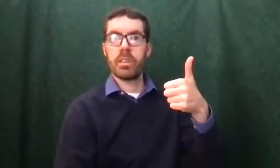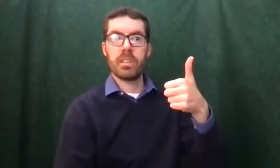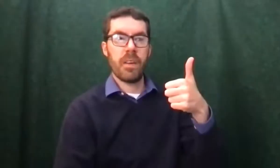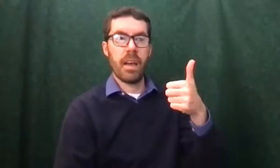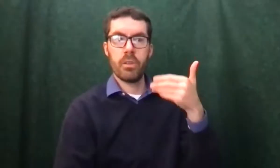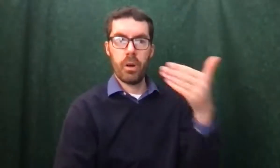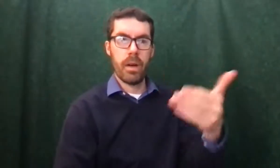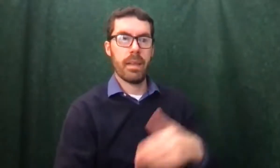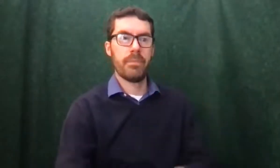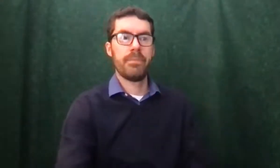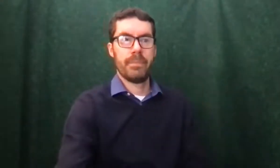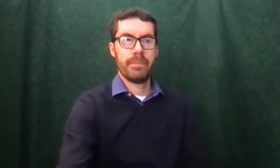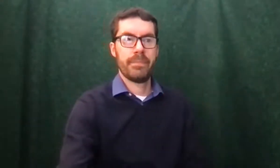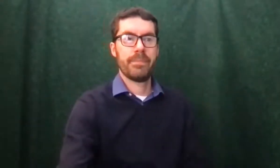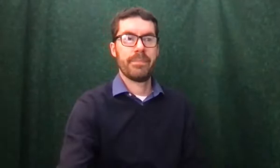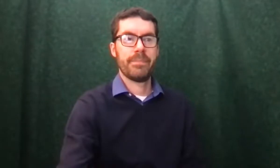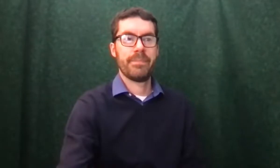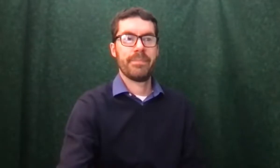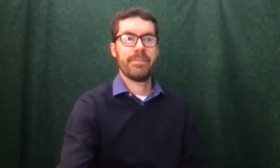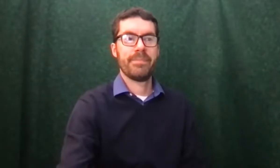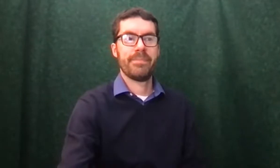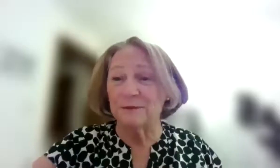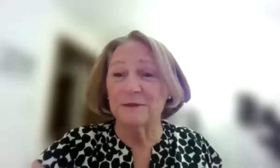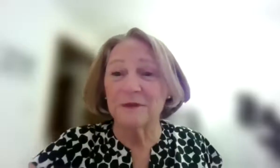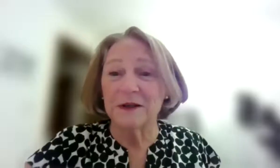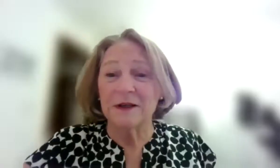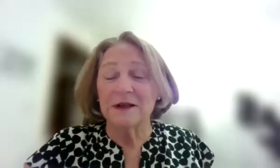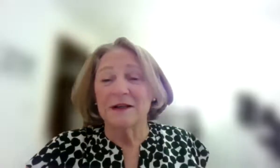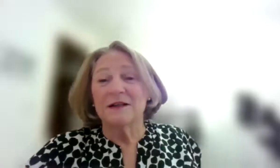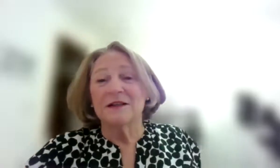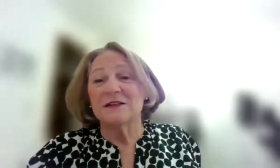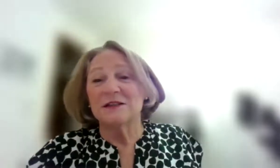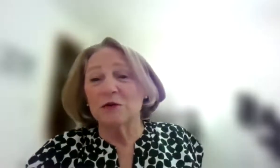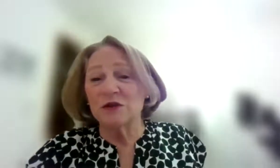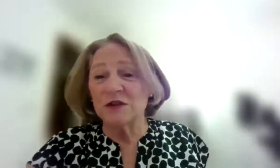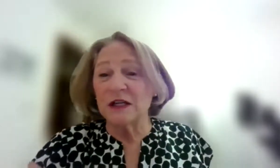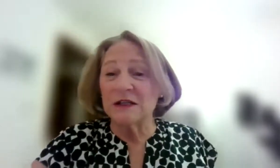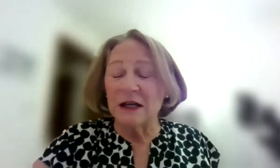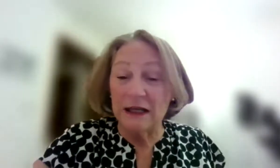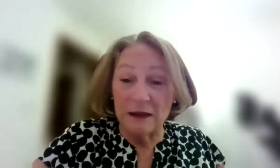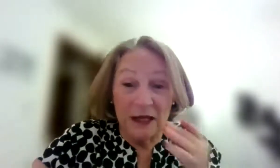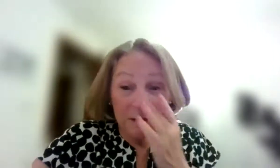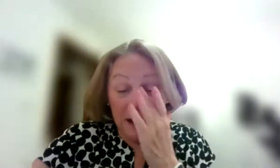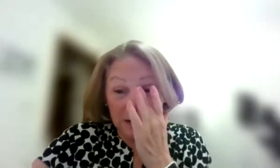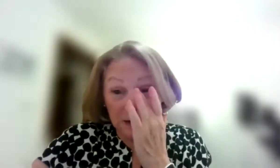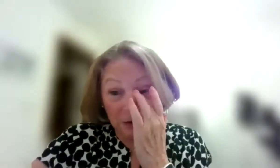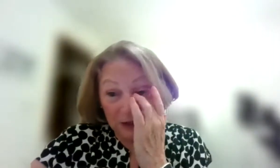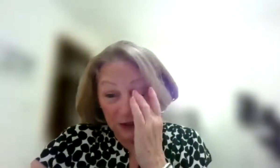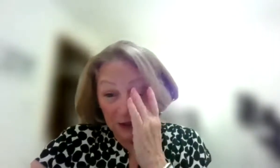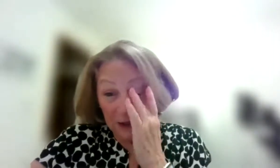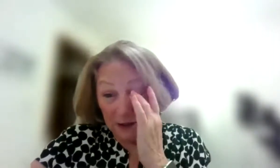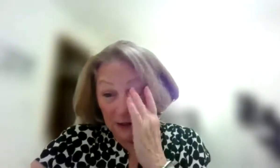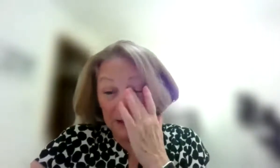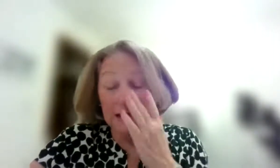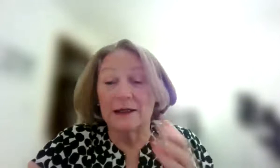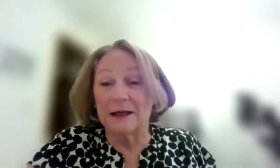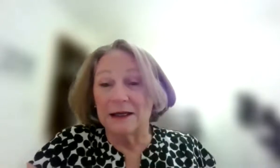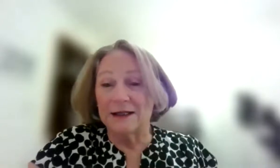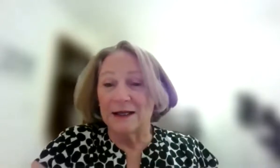You are doing just fine. You go ahead. Okay, great. Thank you. So, Susan, getting back to your